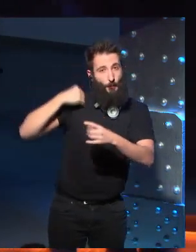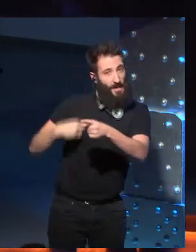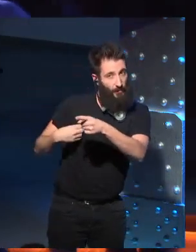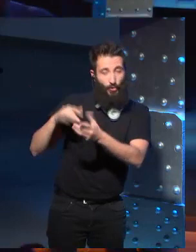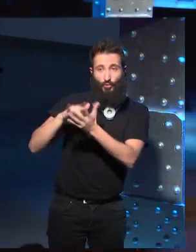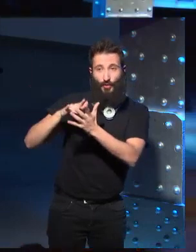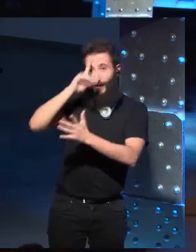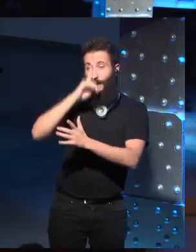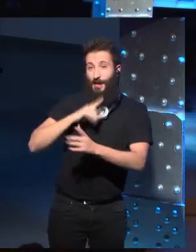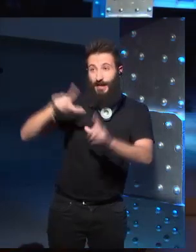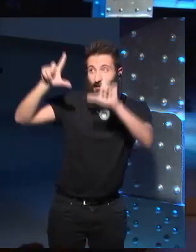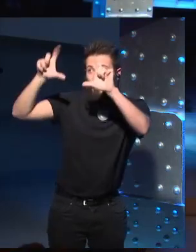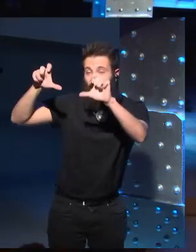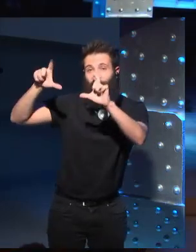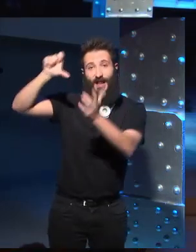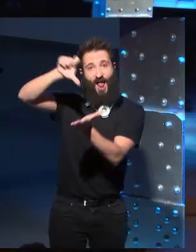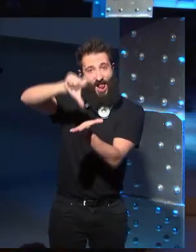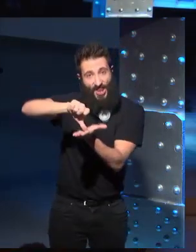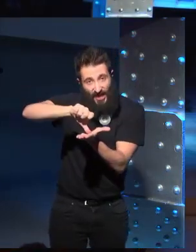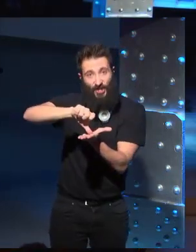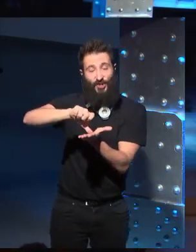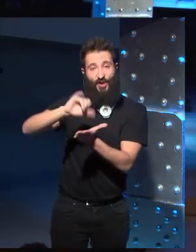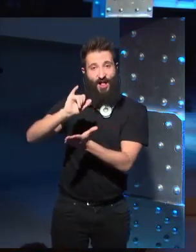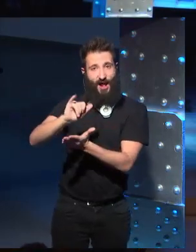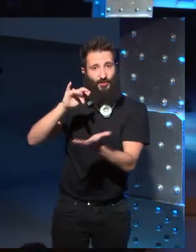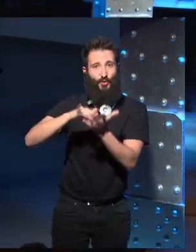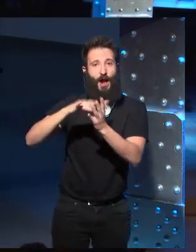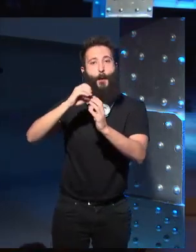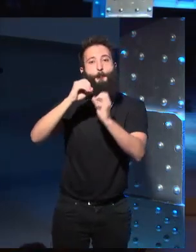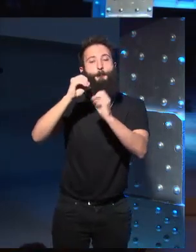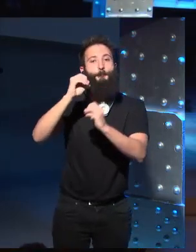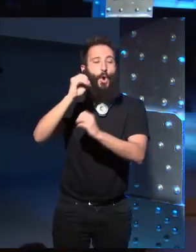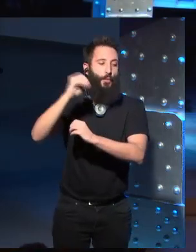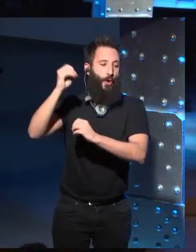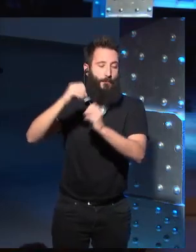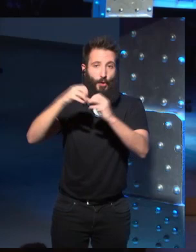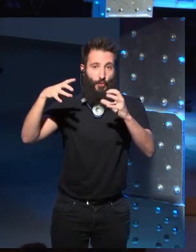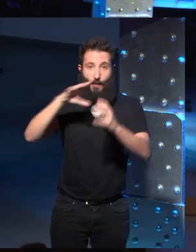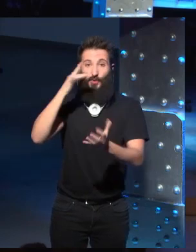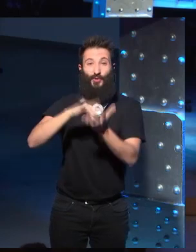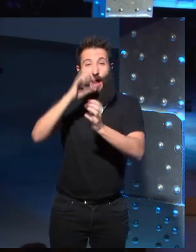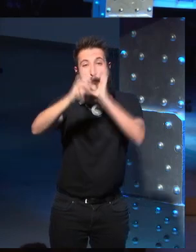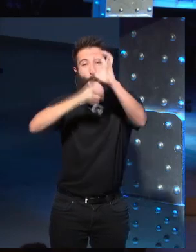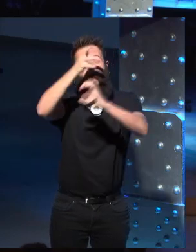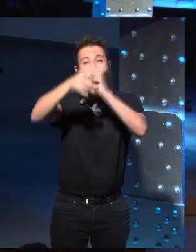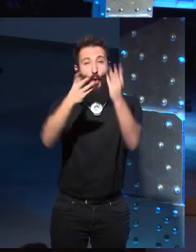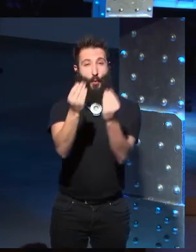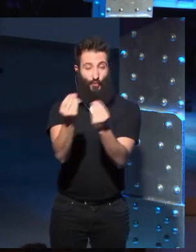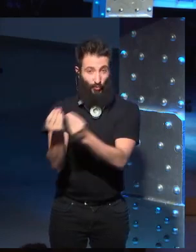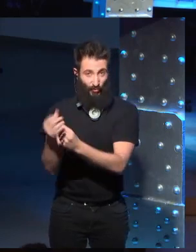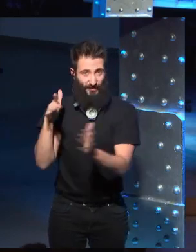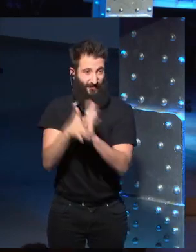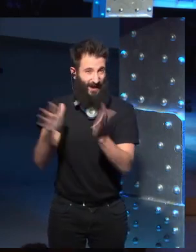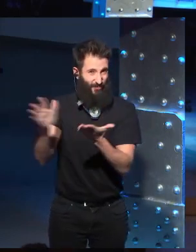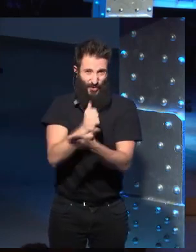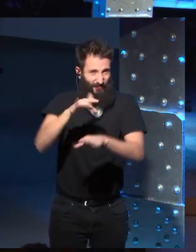In the center, you get a blob, because there's a lot of dust still there, so everything shines. You can't really